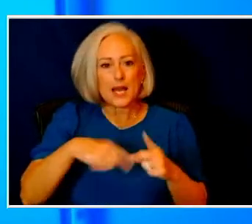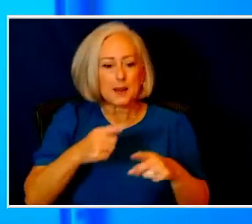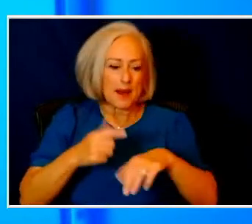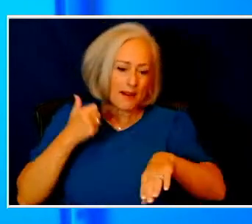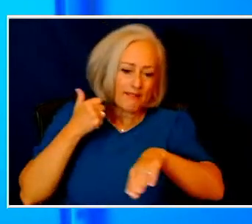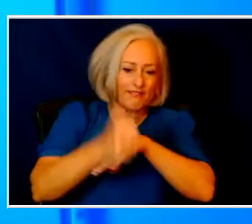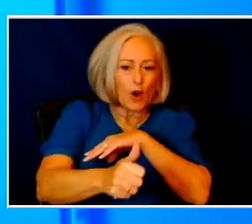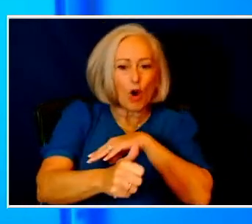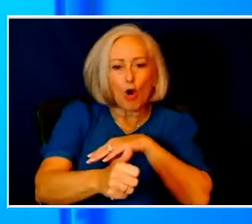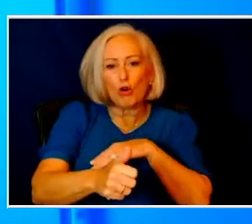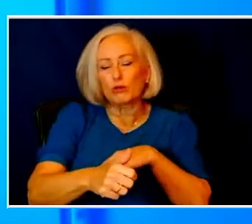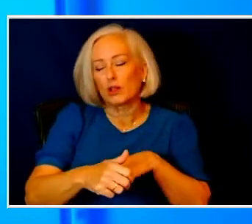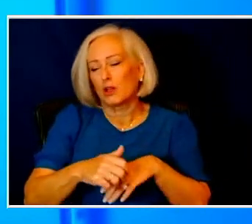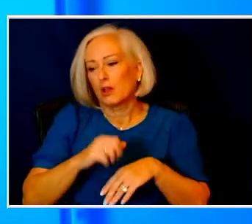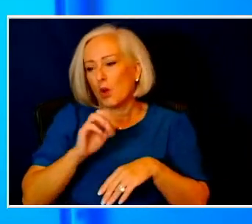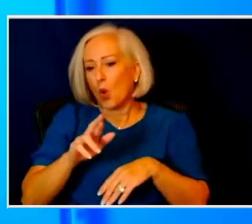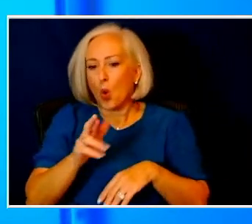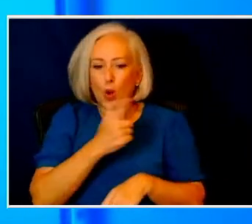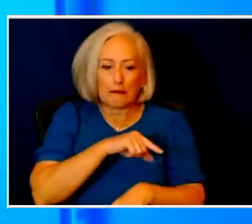or guilt. This is